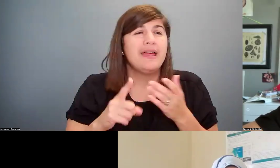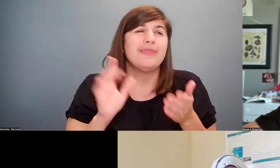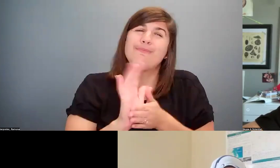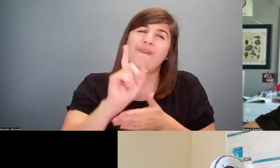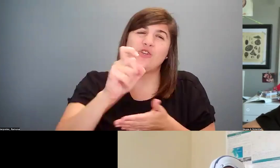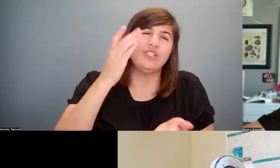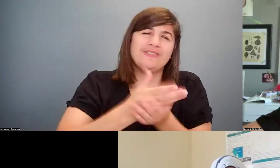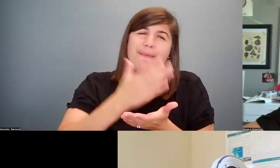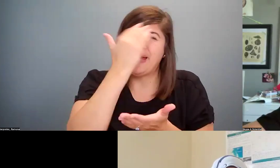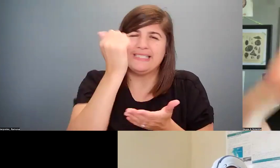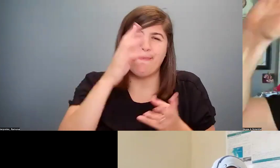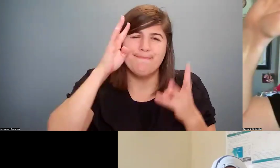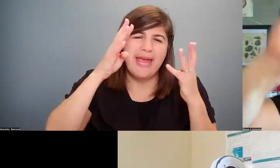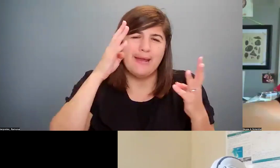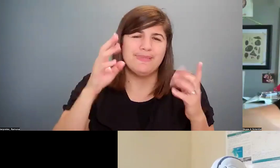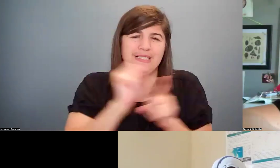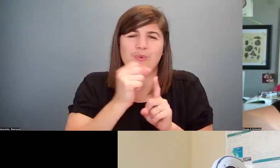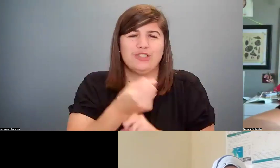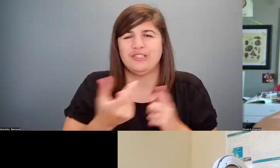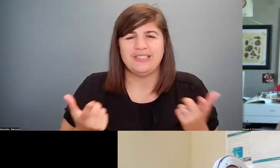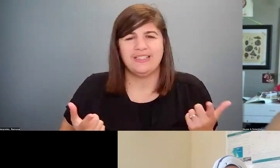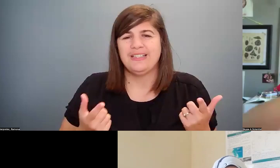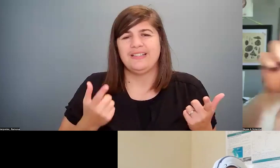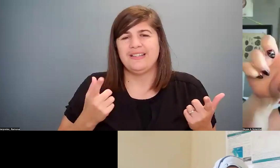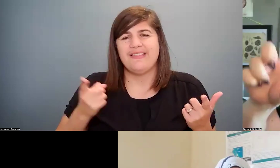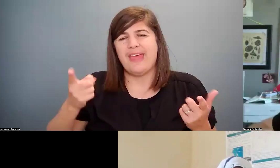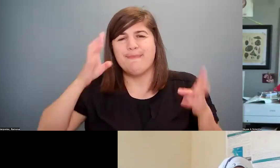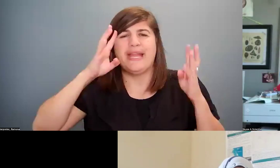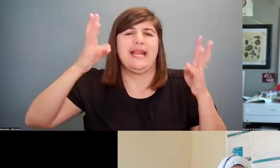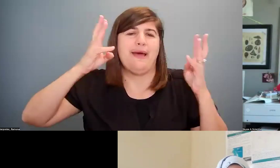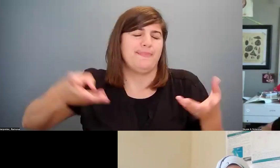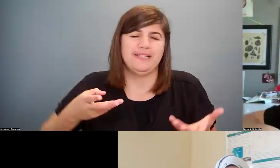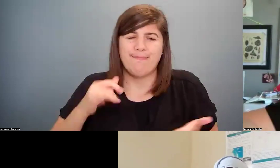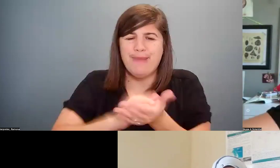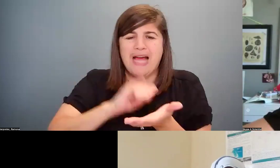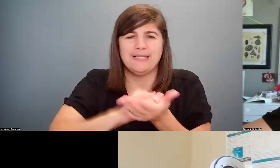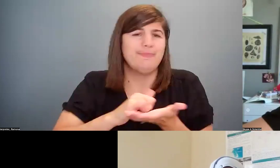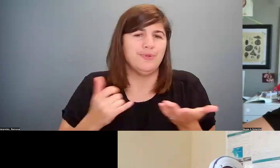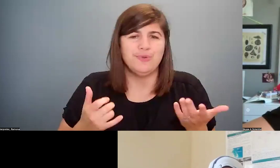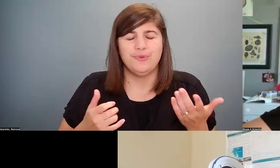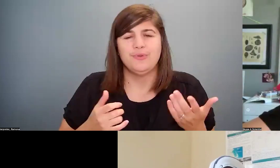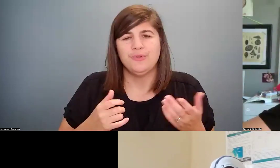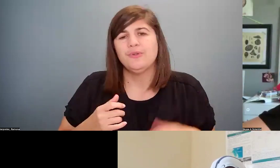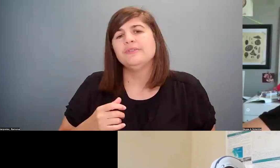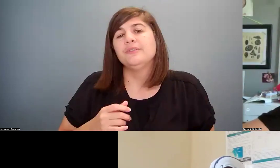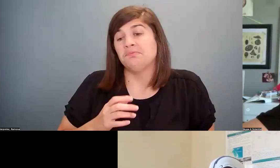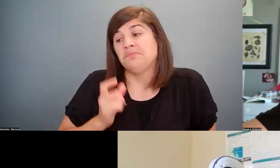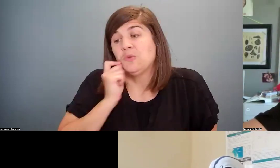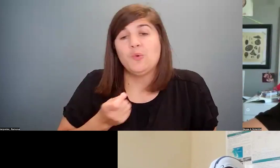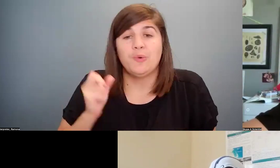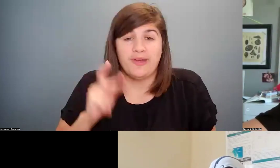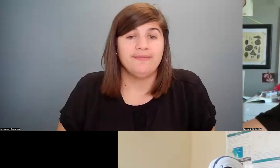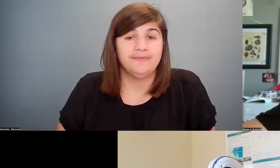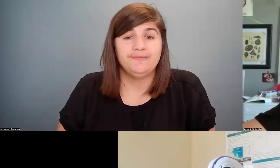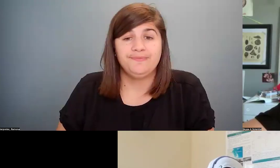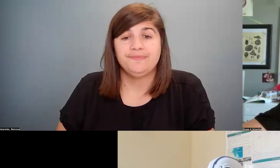ended there. So that was it. Just like That was cut to that was the black, ending. thin. Yeah. Cool. Okay, good one.